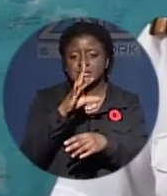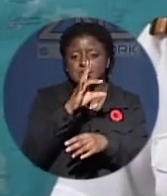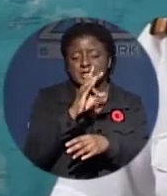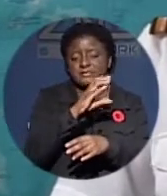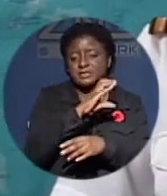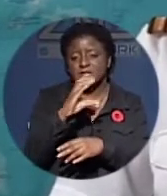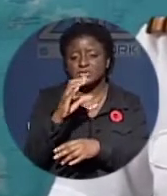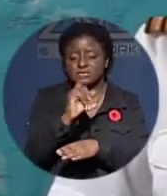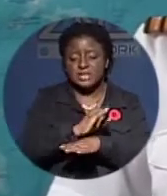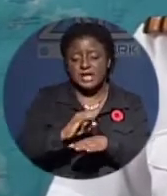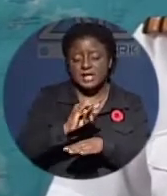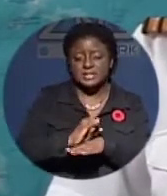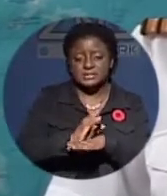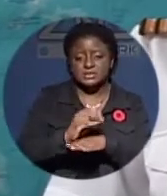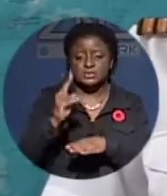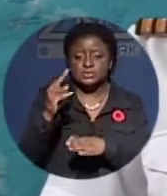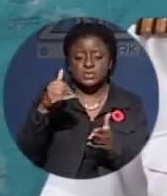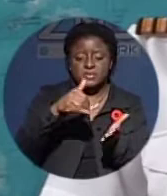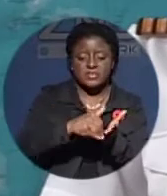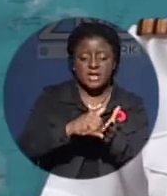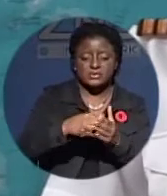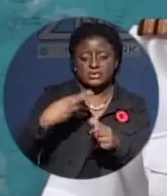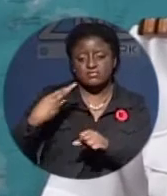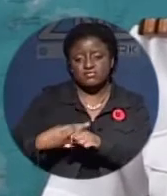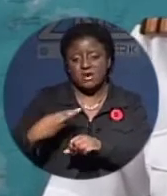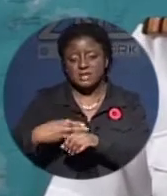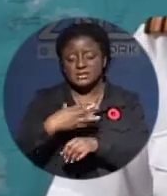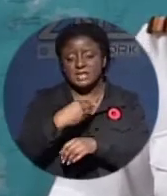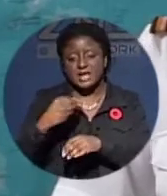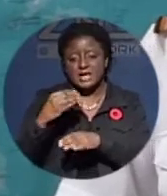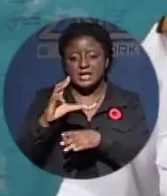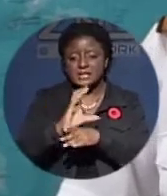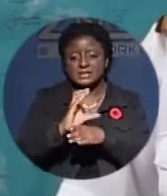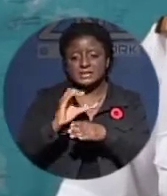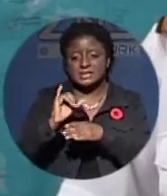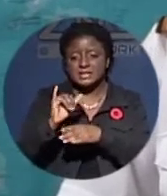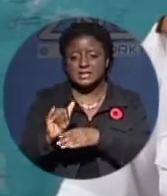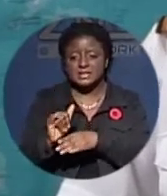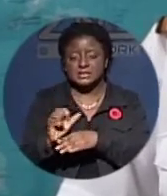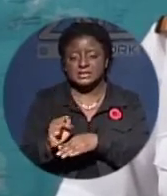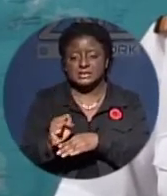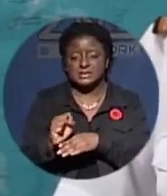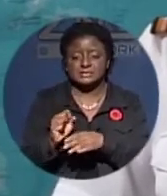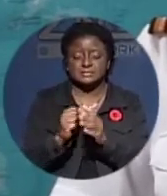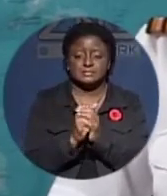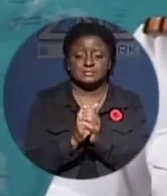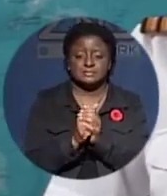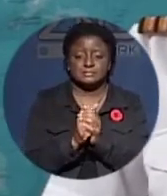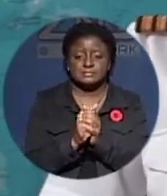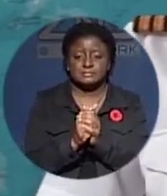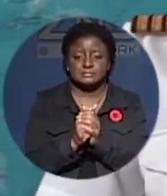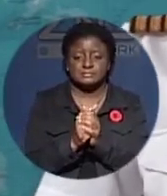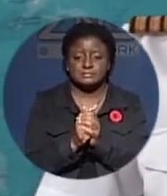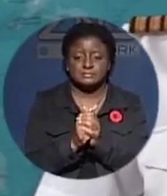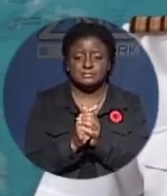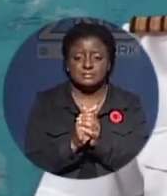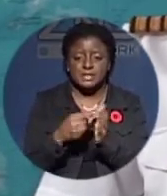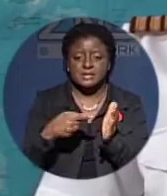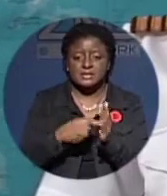keys, and we have a coastline of some 2,000 miles long. It's the